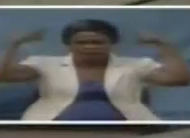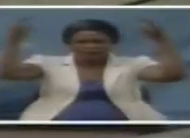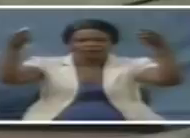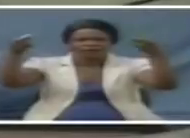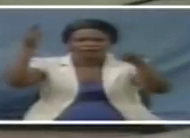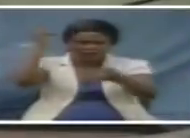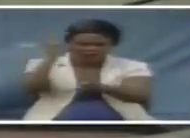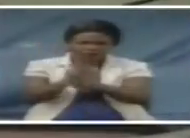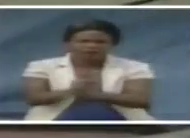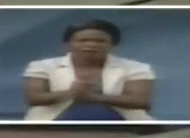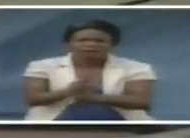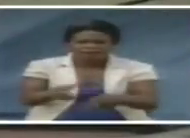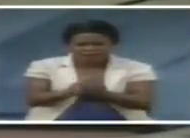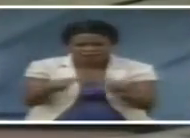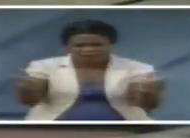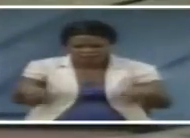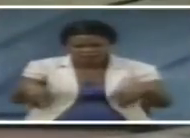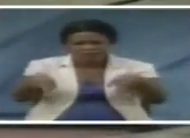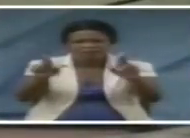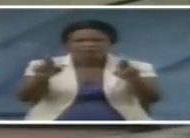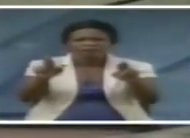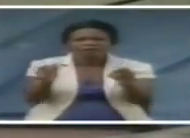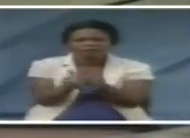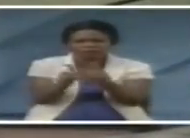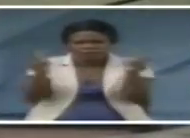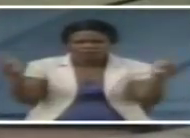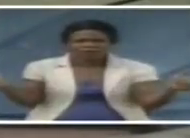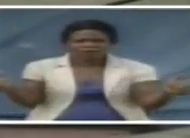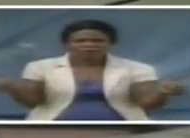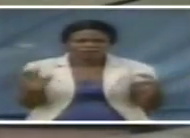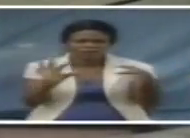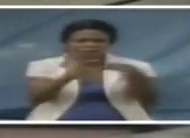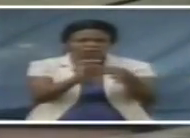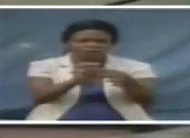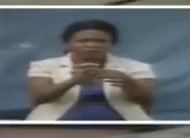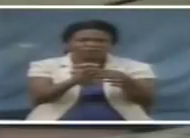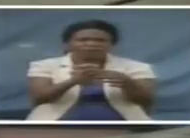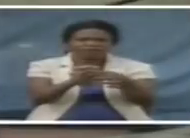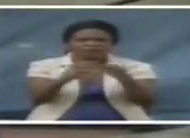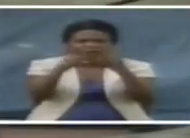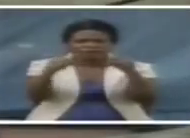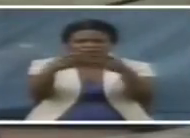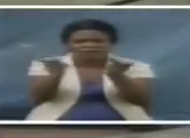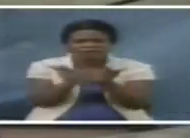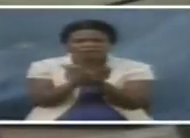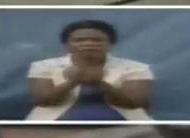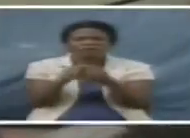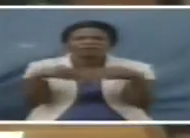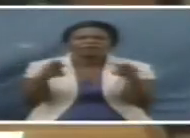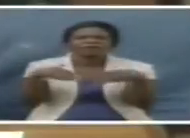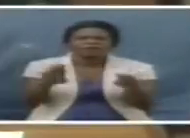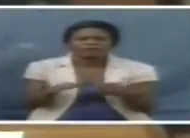upgrading, rehabilitating, and maintaining feeder roads to enhance the connectivity of rural areas to